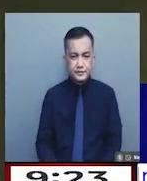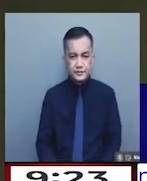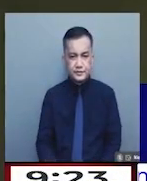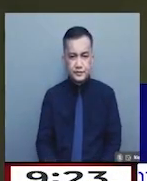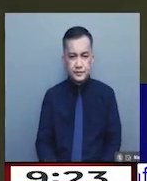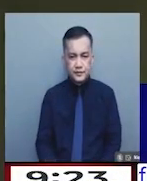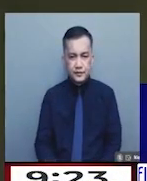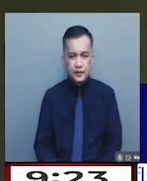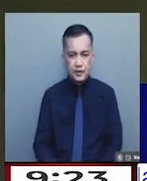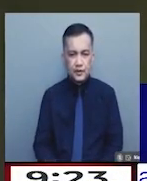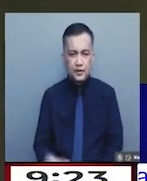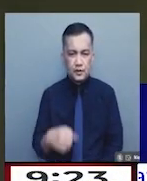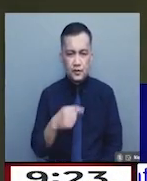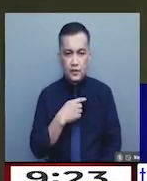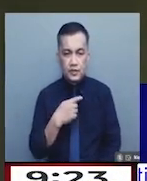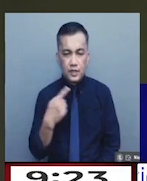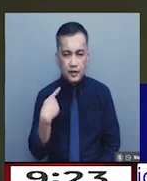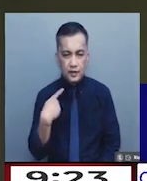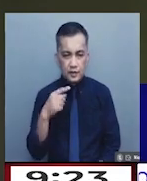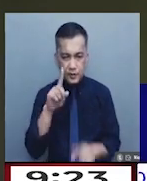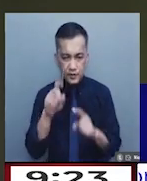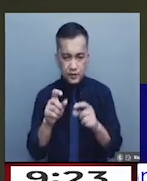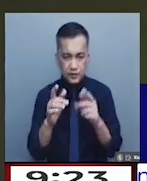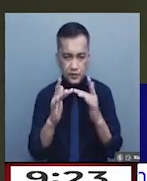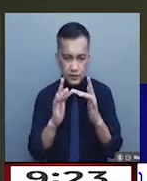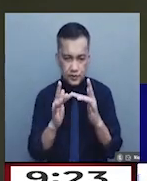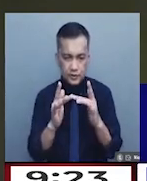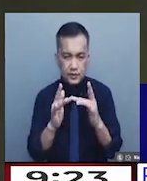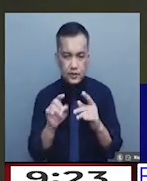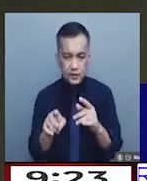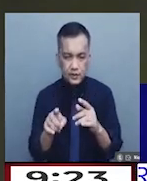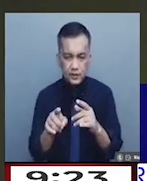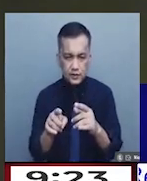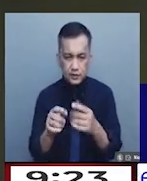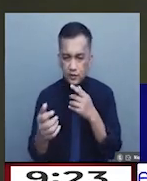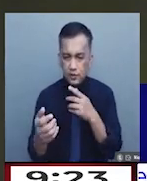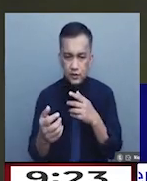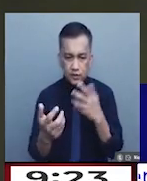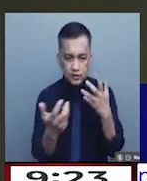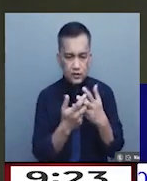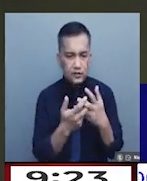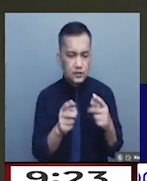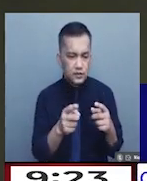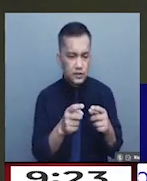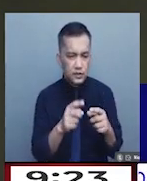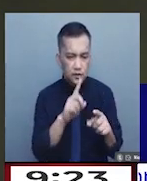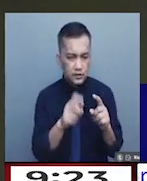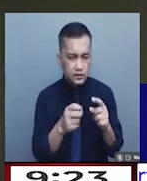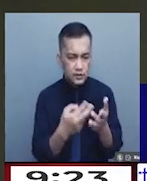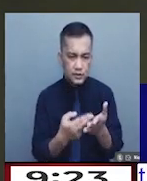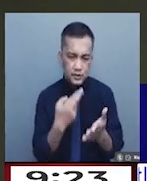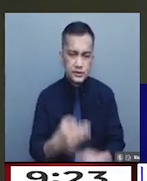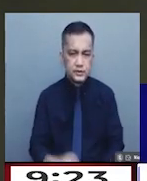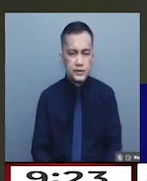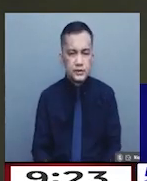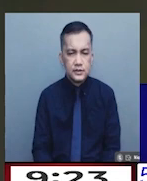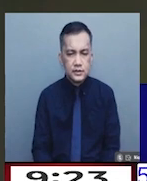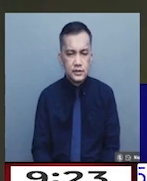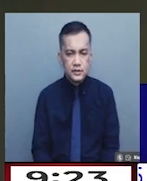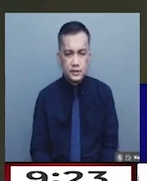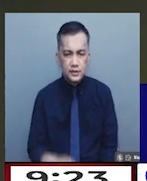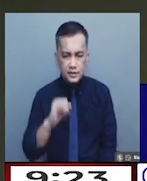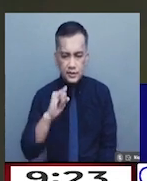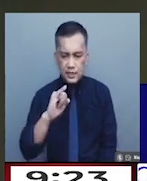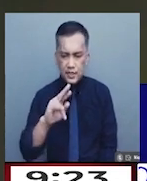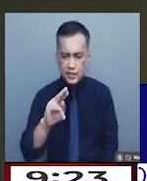We have a question online that will connect to the question on the rice, sir. From Ms. Eileen